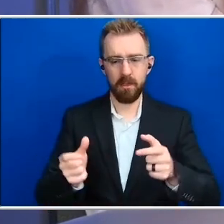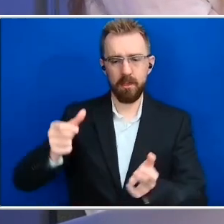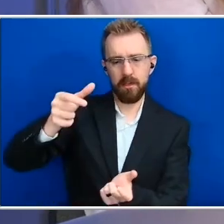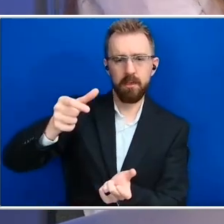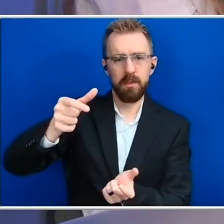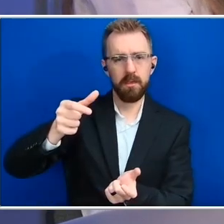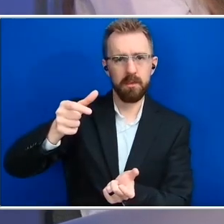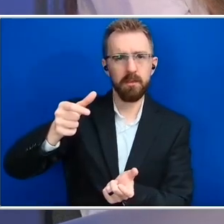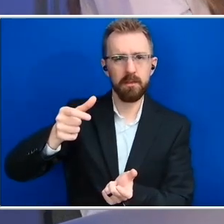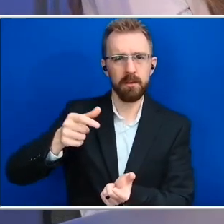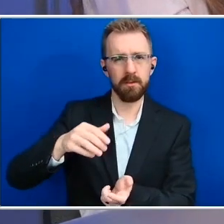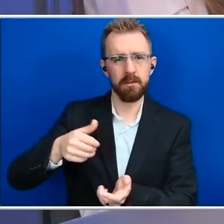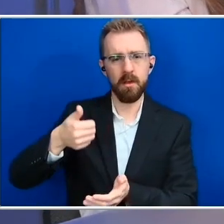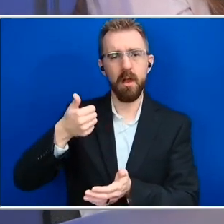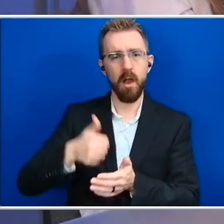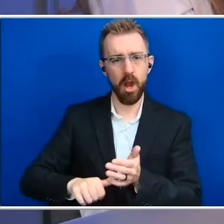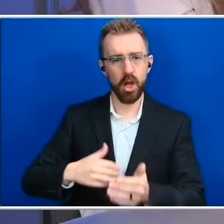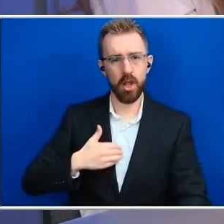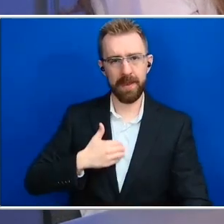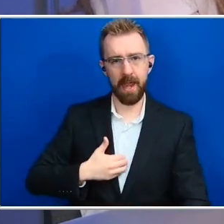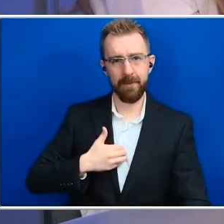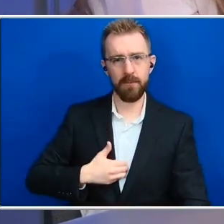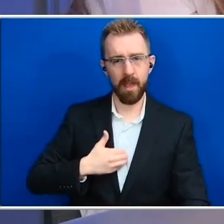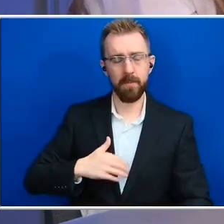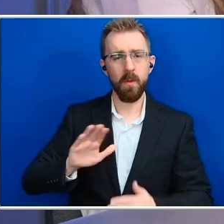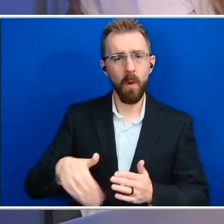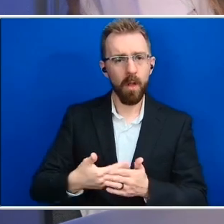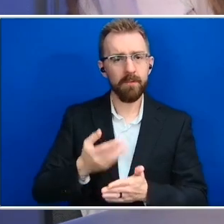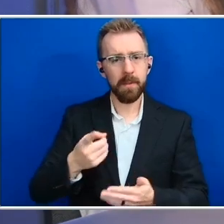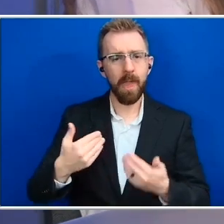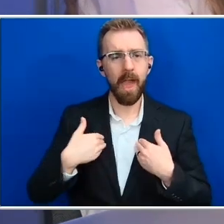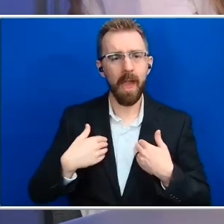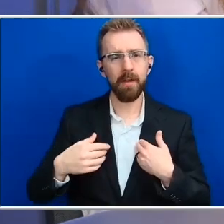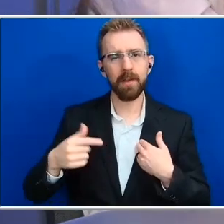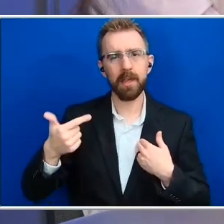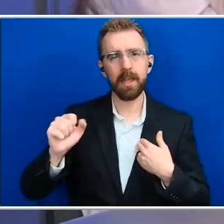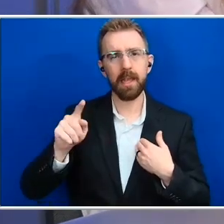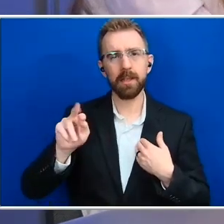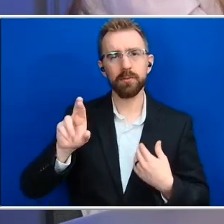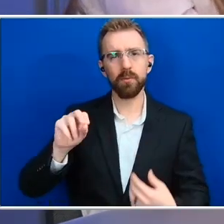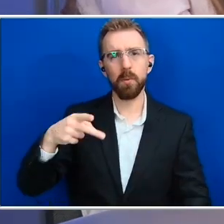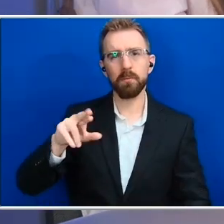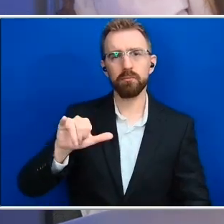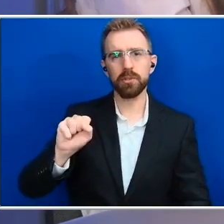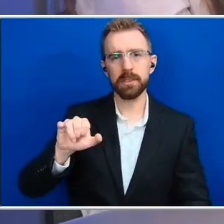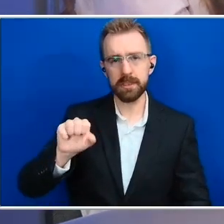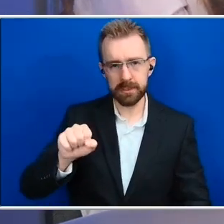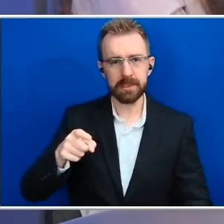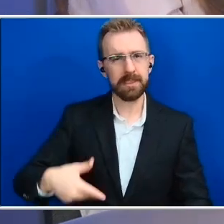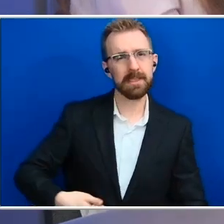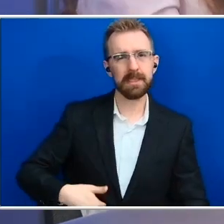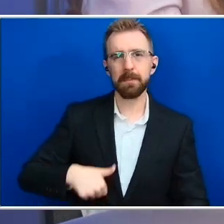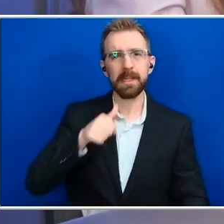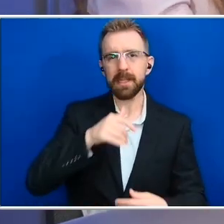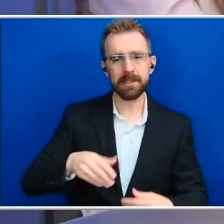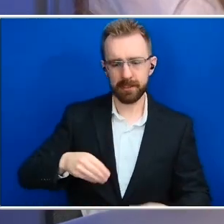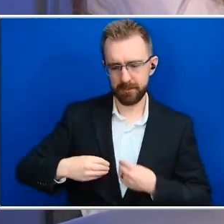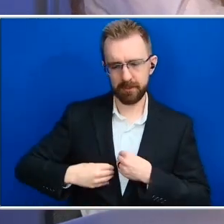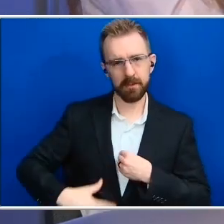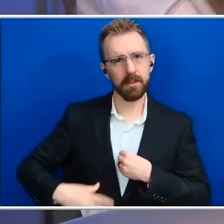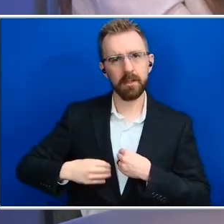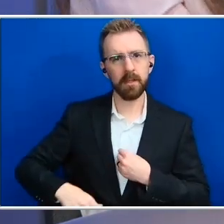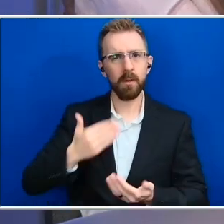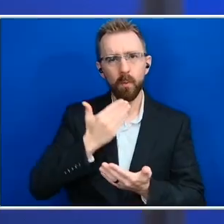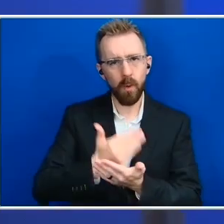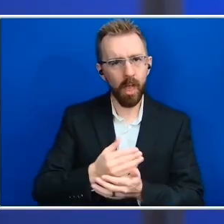the diaphragm. Therefore, all of them have gastroparesis, meaning that the stomach doesn't empty well, and there is no anti-reflux.